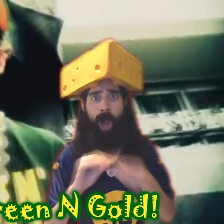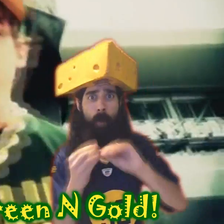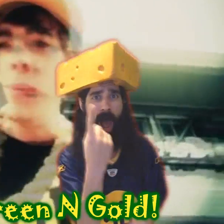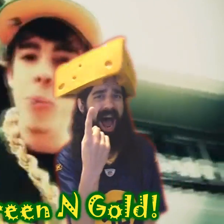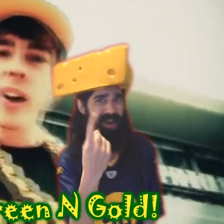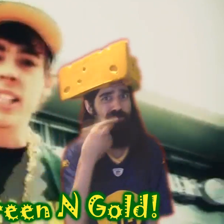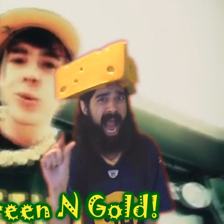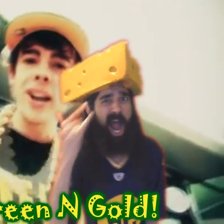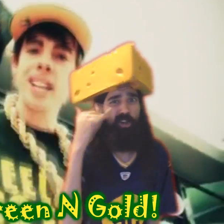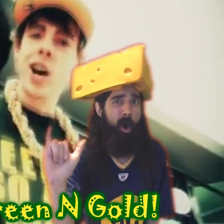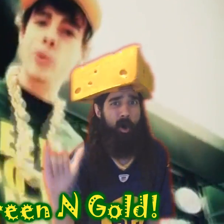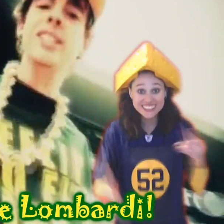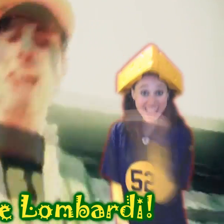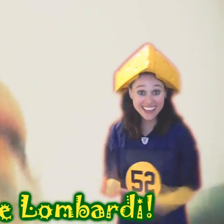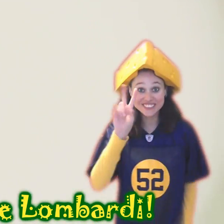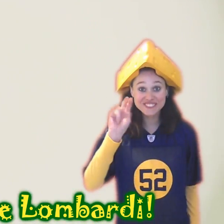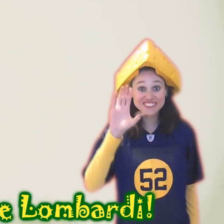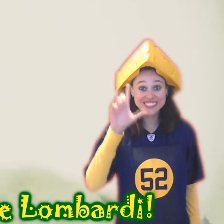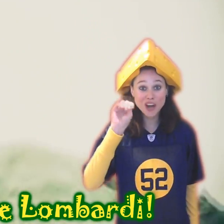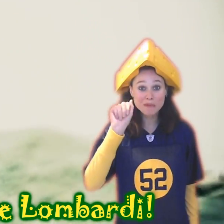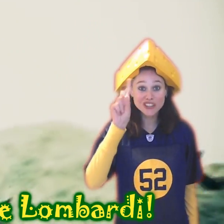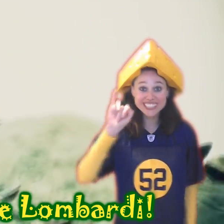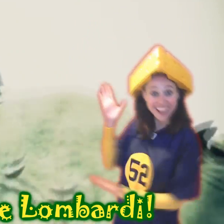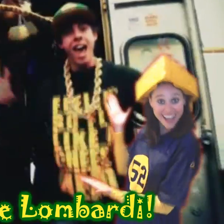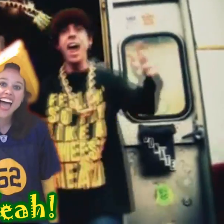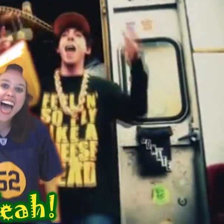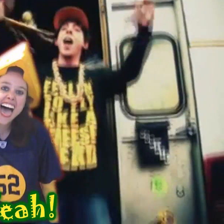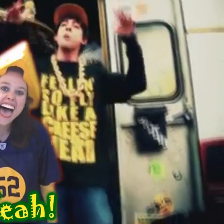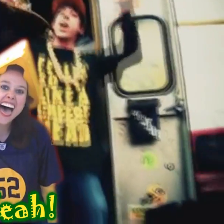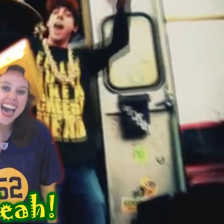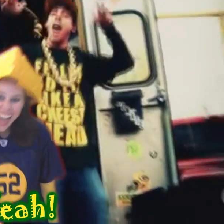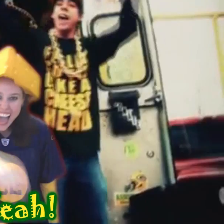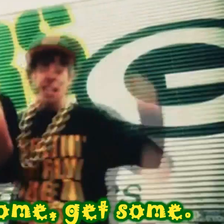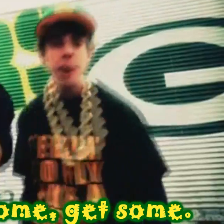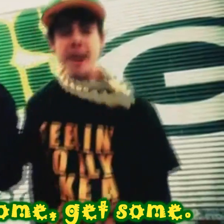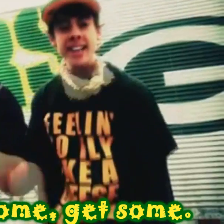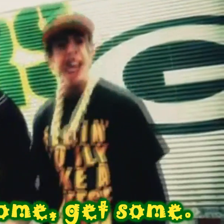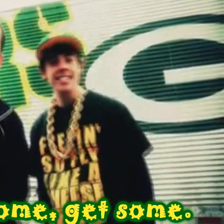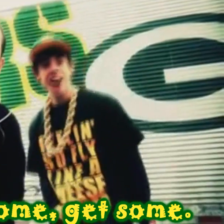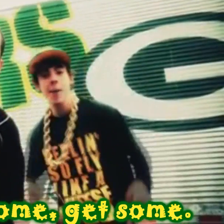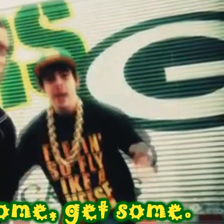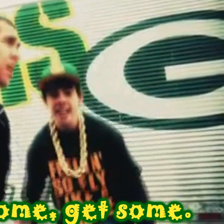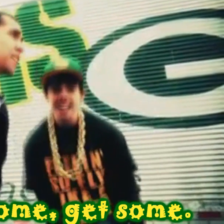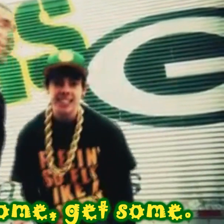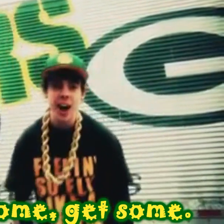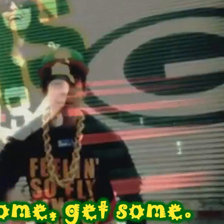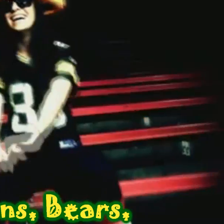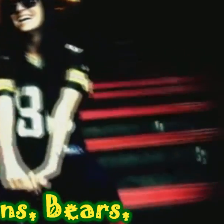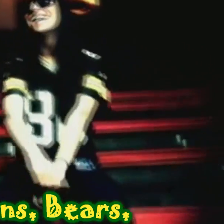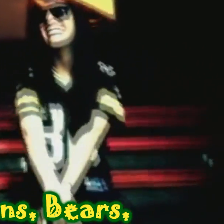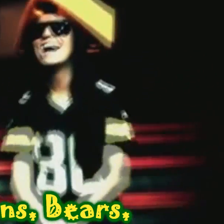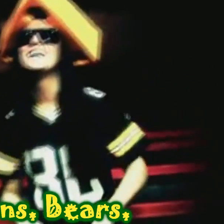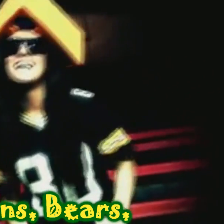hardly. Number one is green and gold, just ask Vince Lombardi. Hell yeah! Come and get some, get